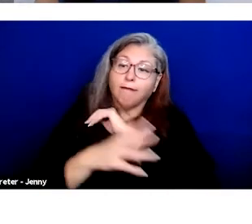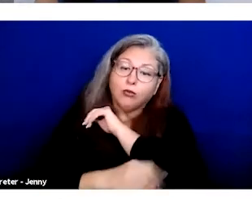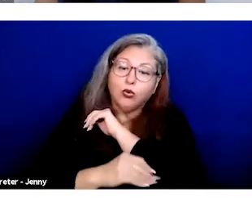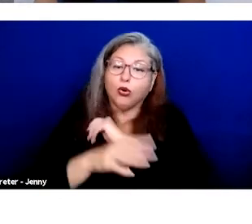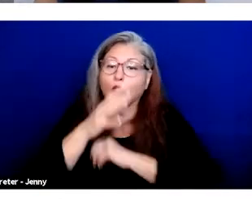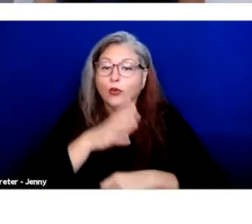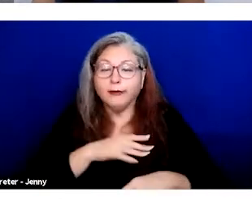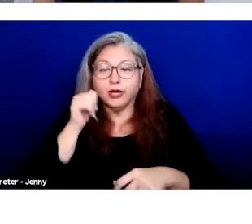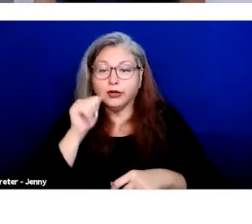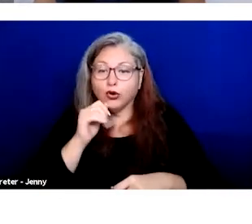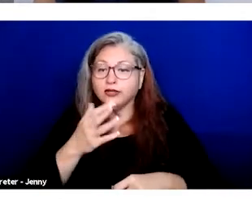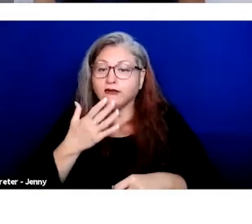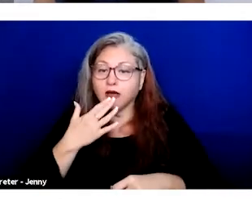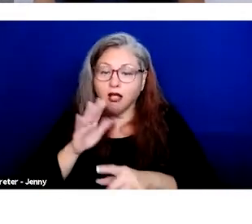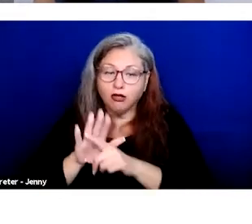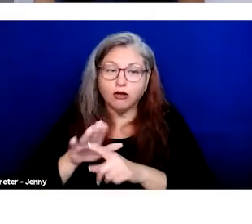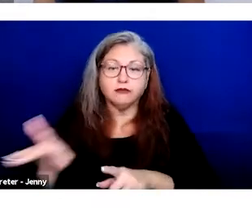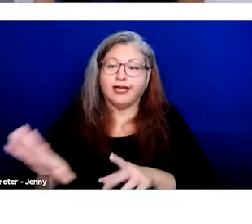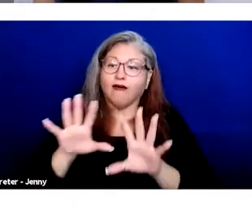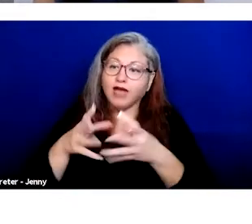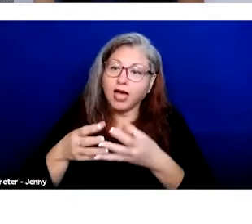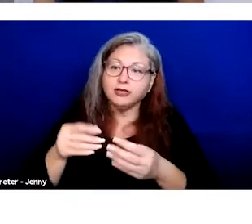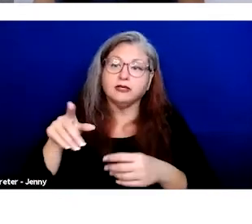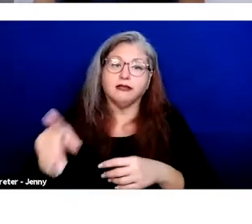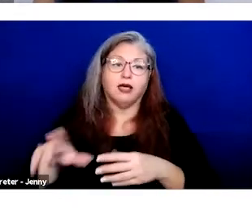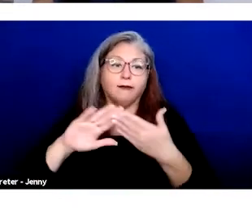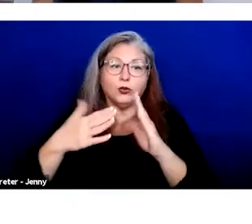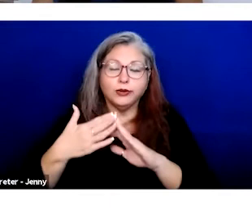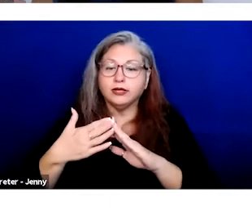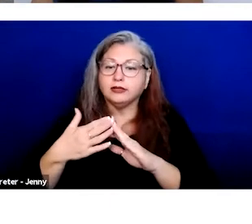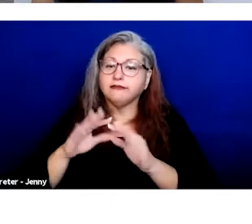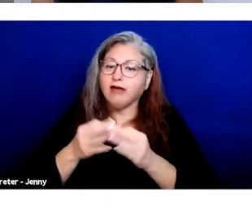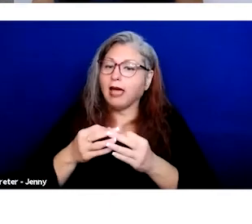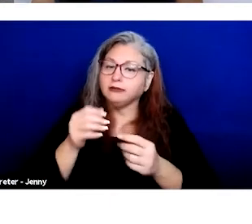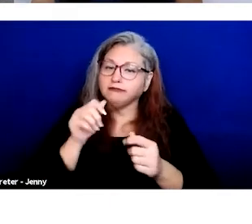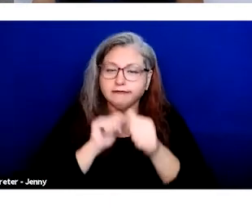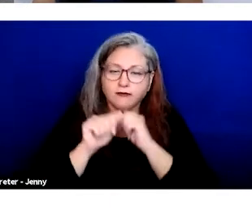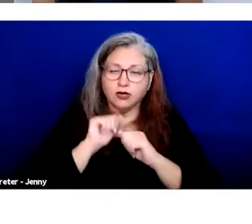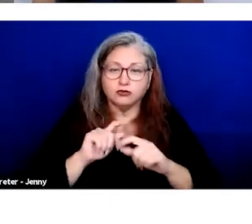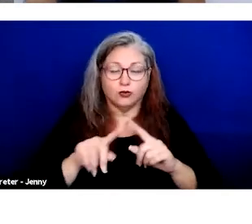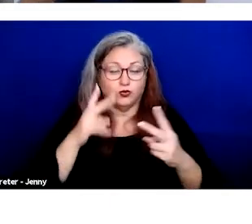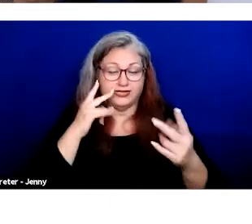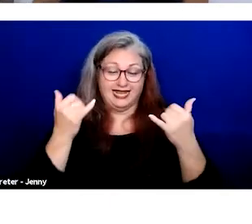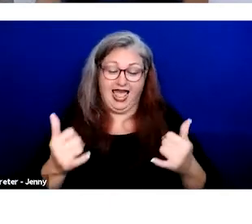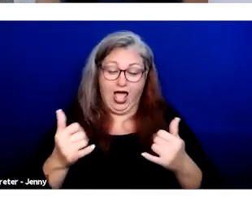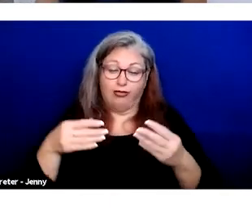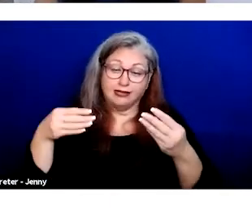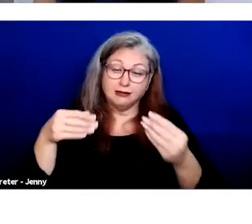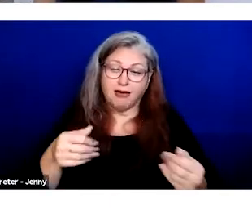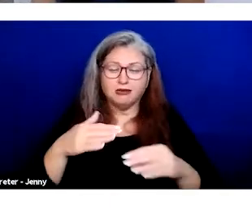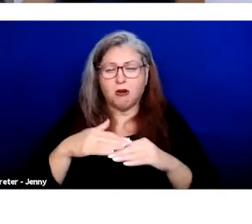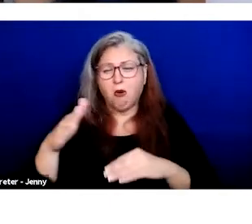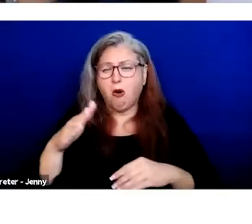their families, and their communities. Today, the amount of that expense is in the billions